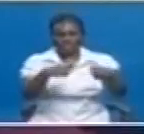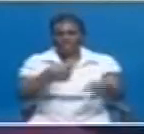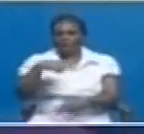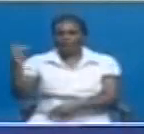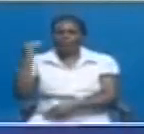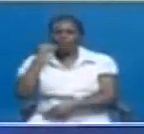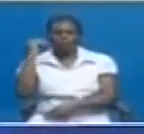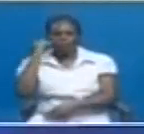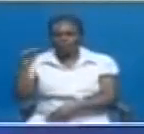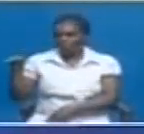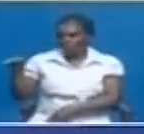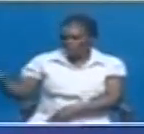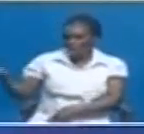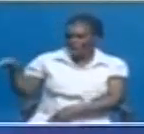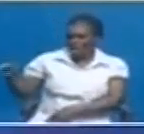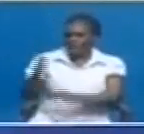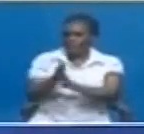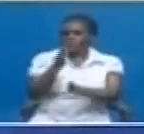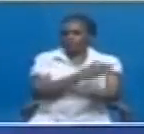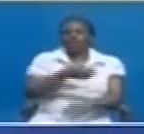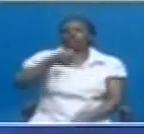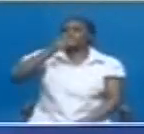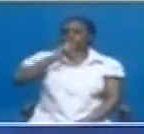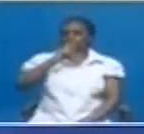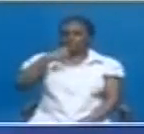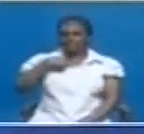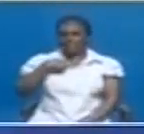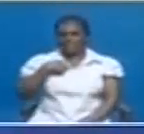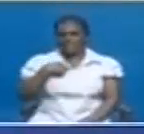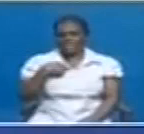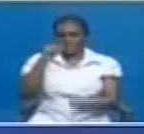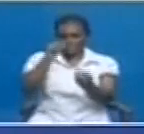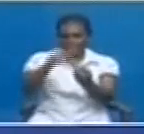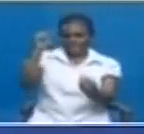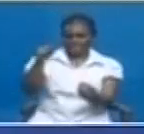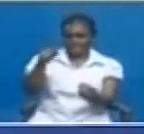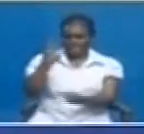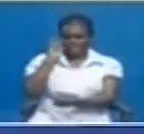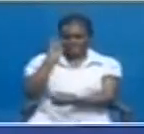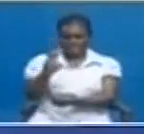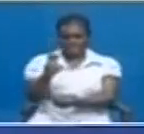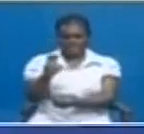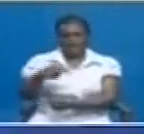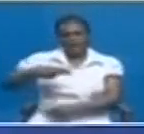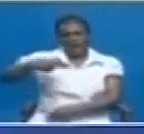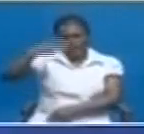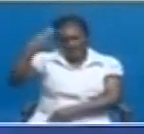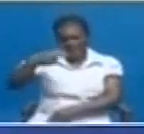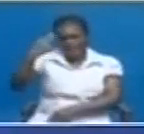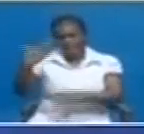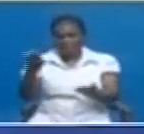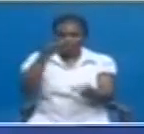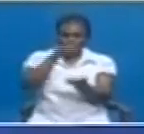nyumbani. Asubuhi kabla ya kunywa chai, nikapima. Nikaona iko wapi au iko